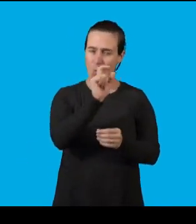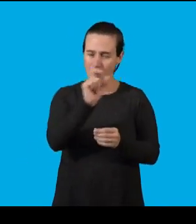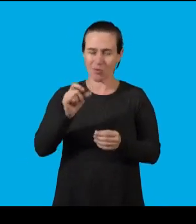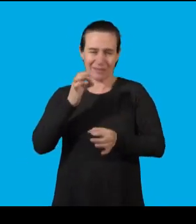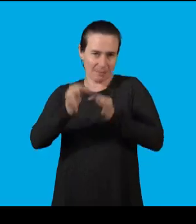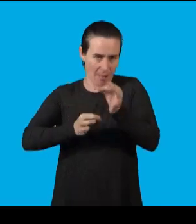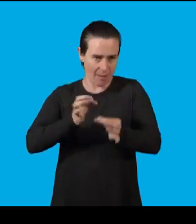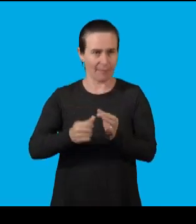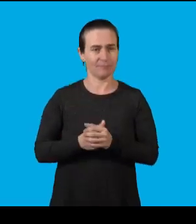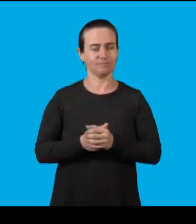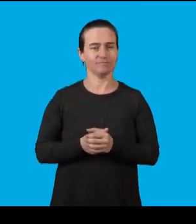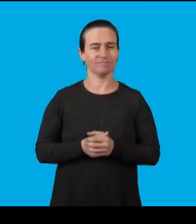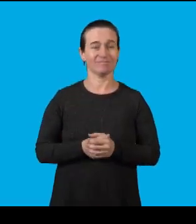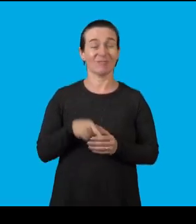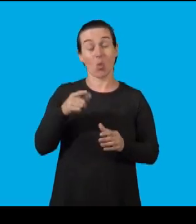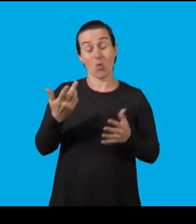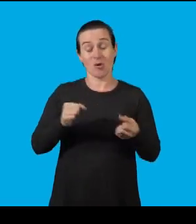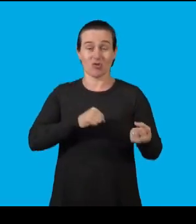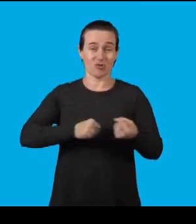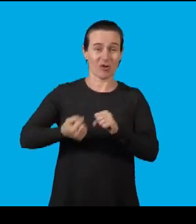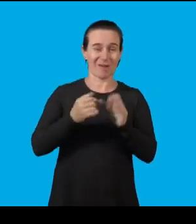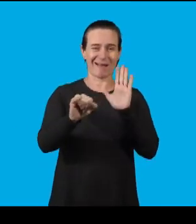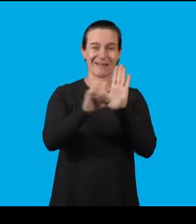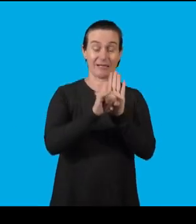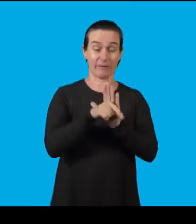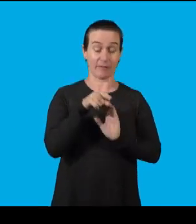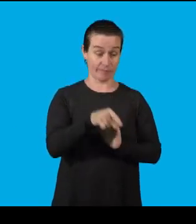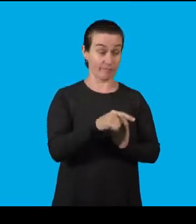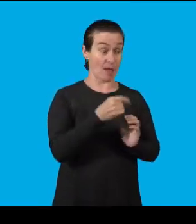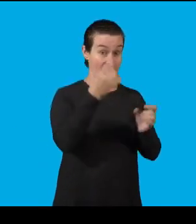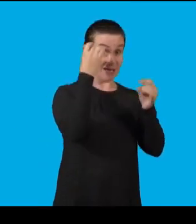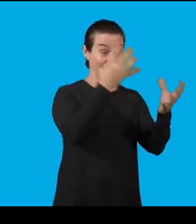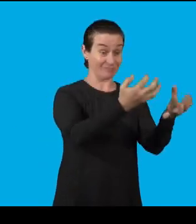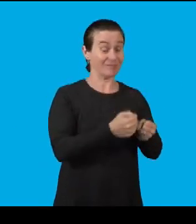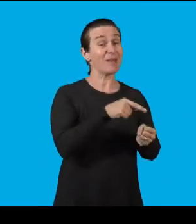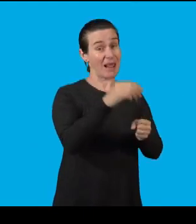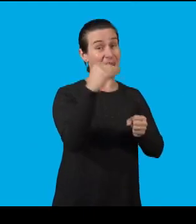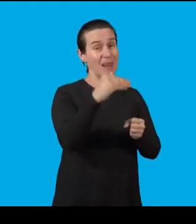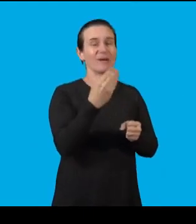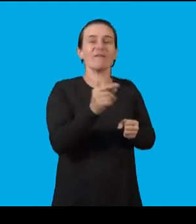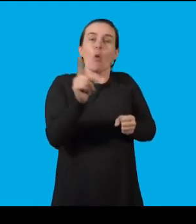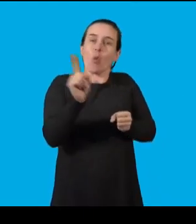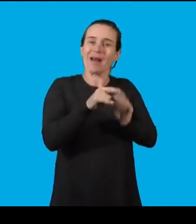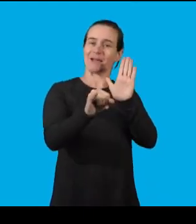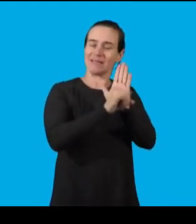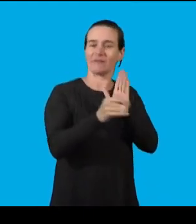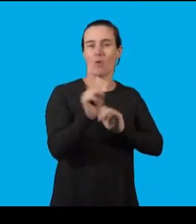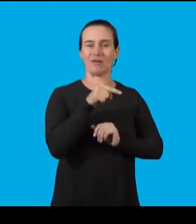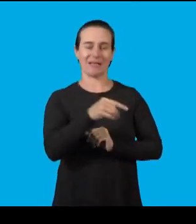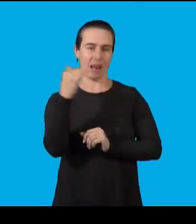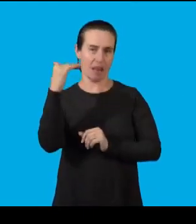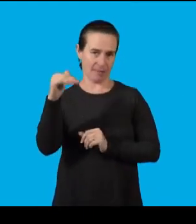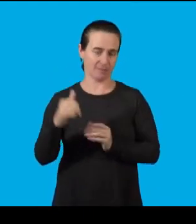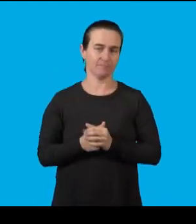that. And identifying the limitation of the sources. We even gave you guidelines of what you need to